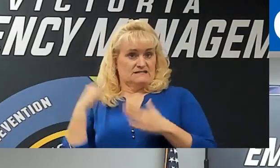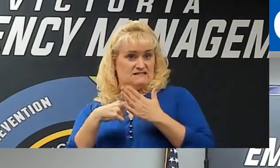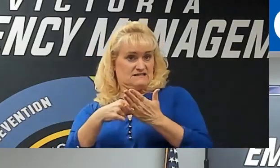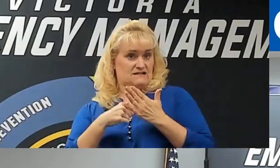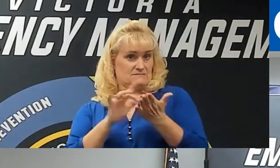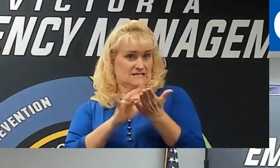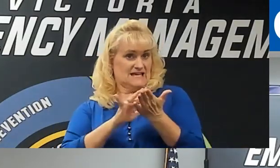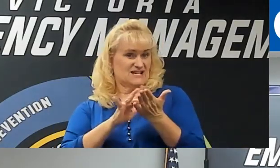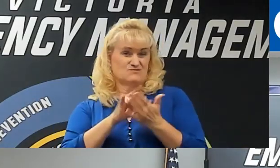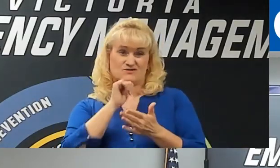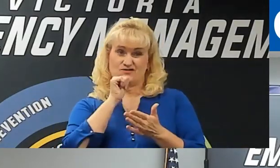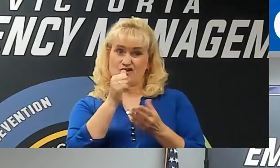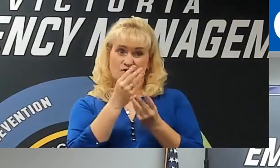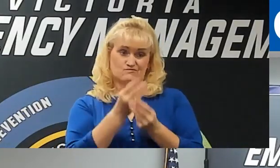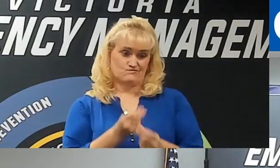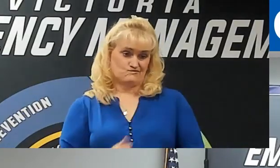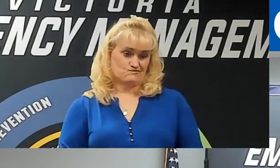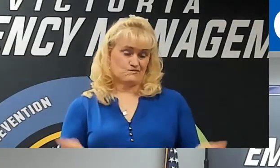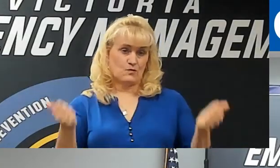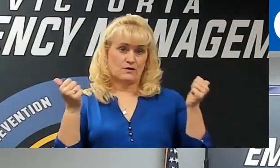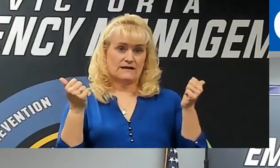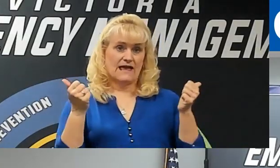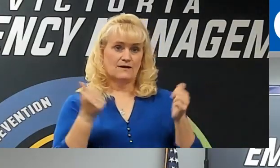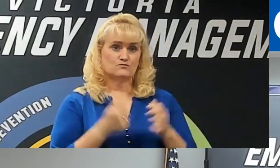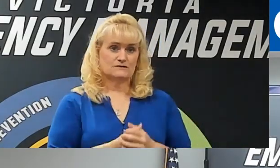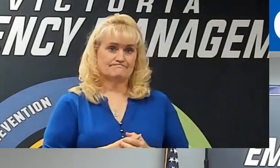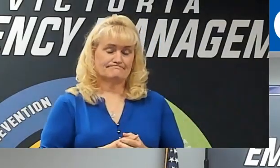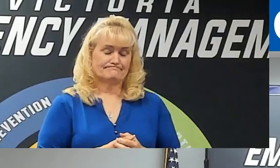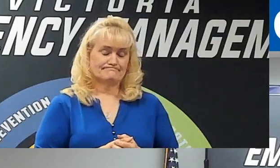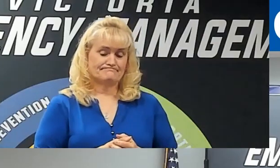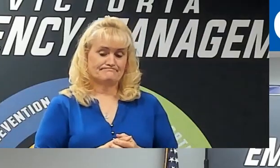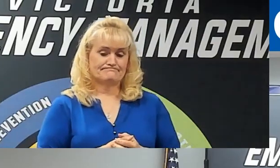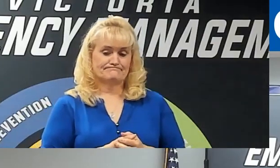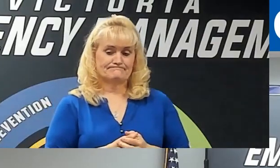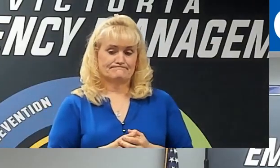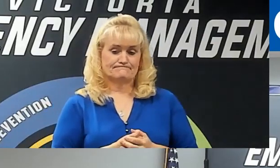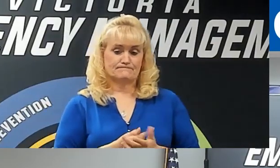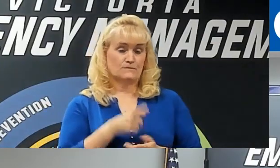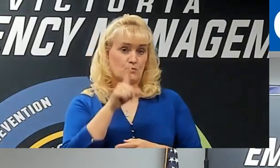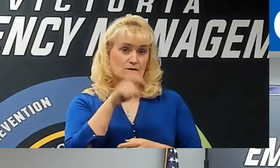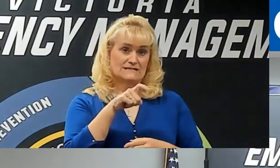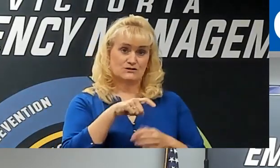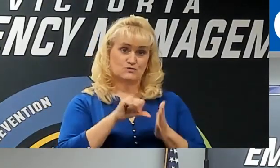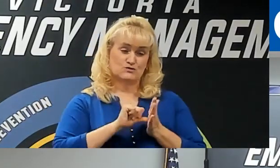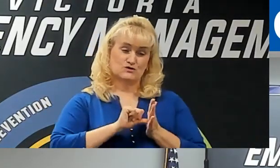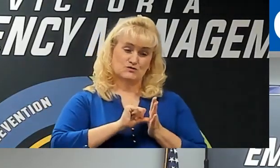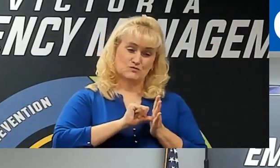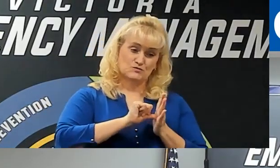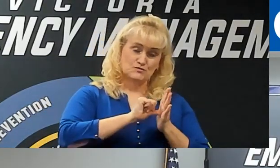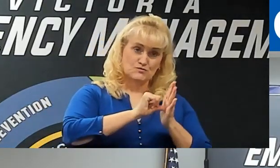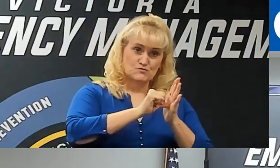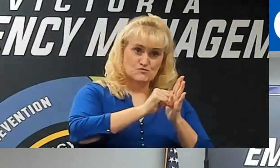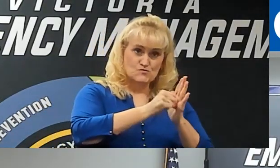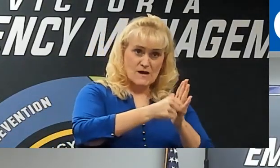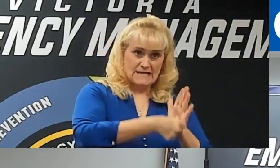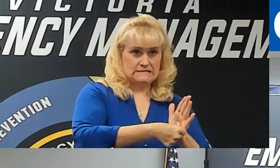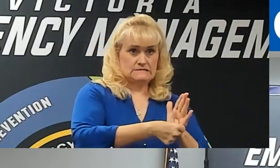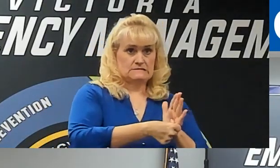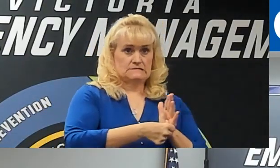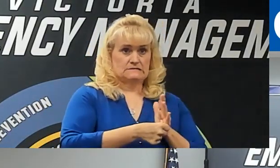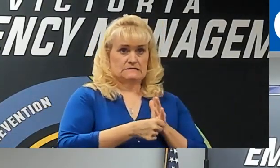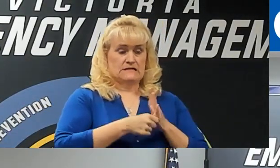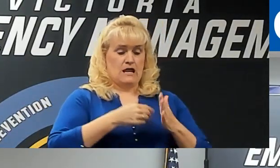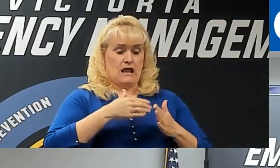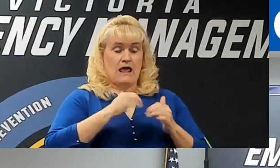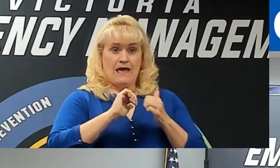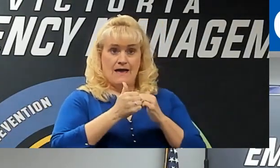speak. We do have some medications we can treat you if you're critically ill. So we need to stress the spread of this being a respiratory droplet